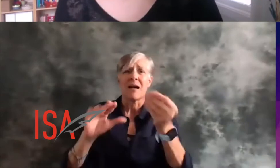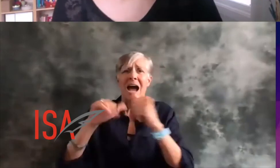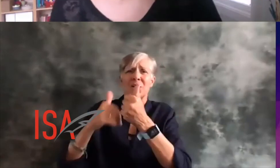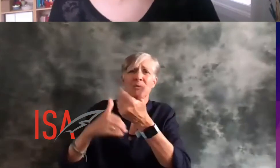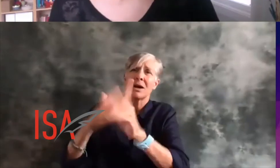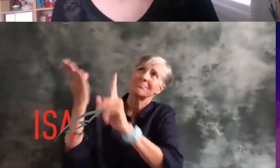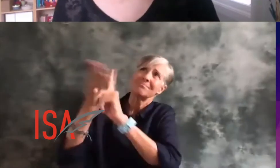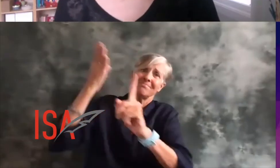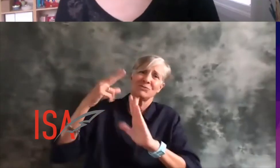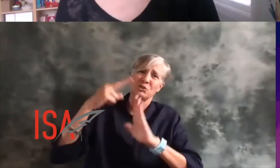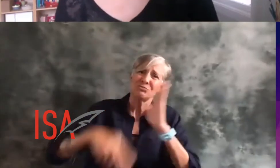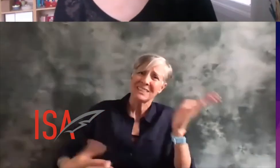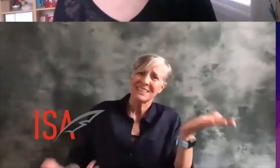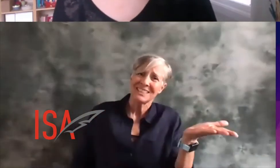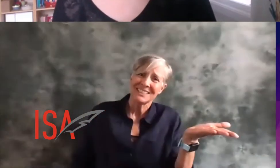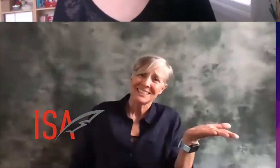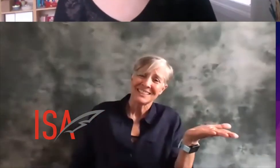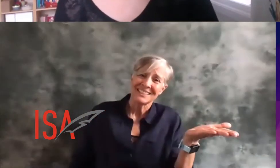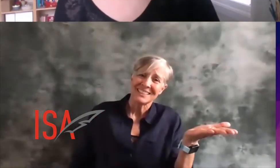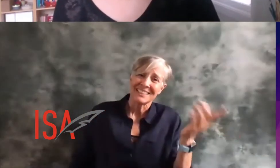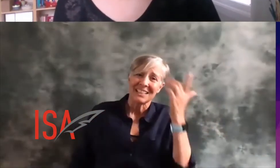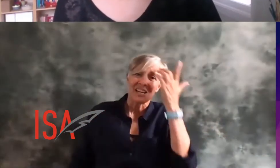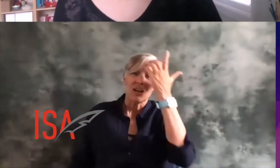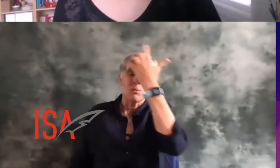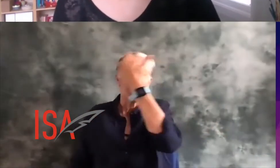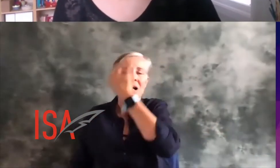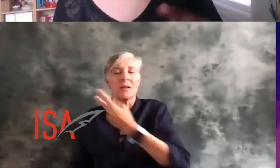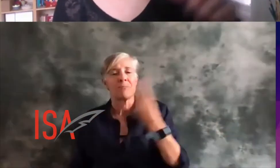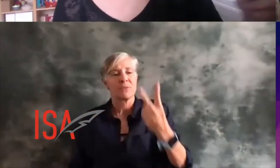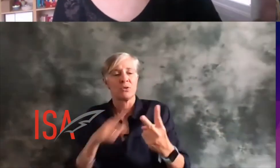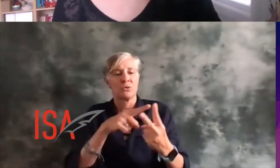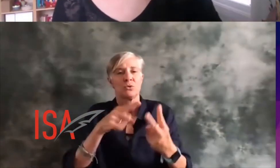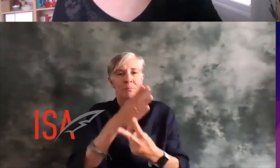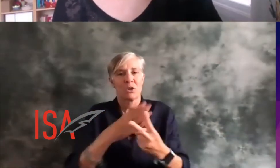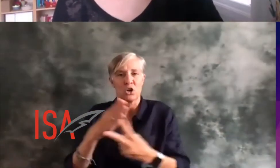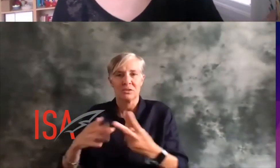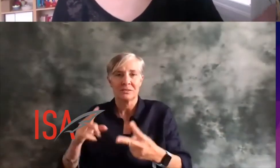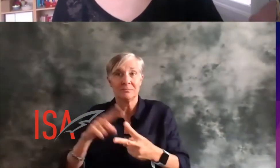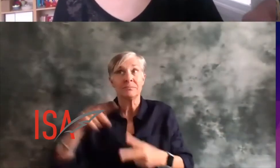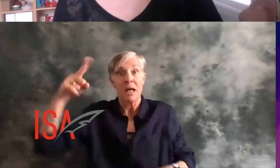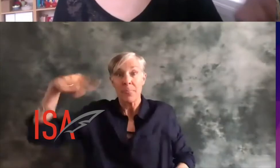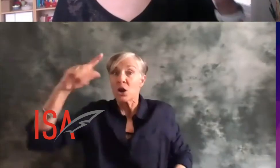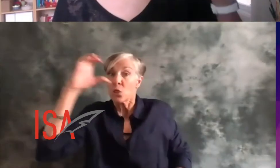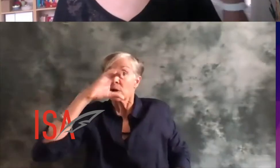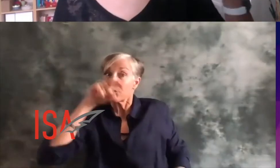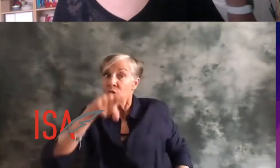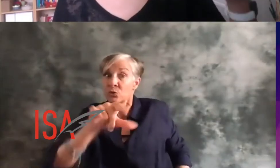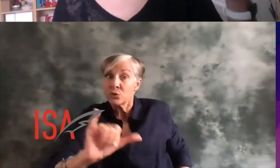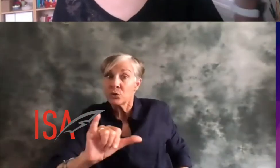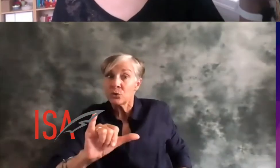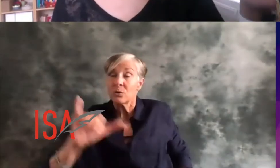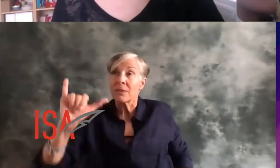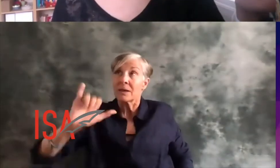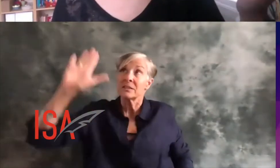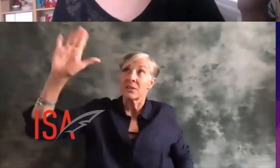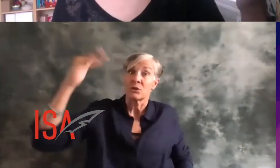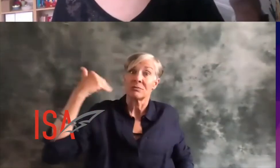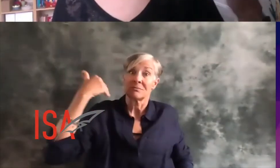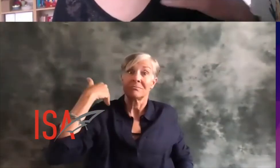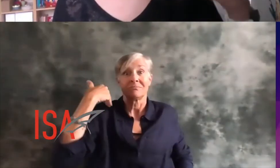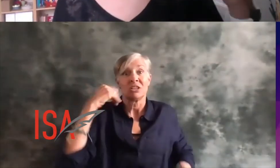Well, there's two parts to that. One, they are looking for you. because their jobs are depending